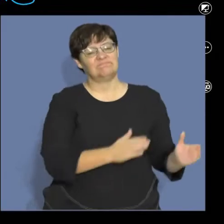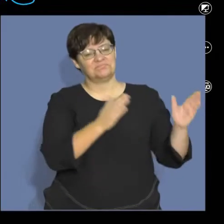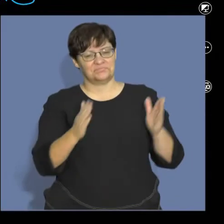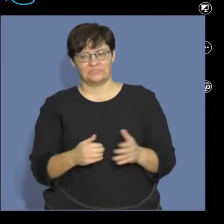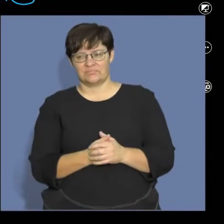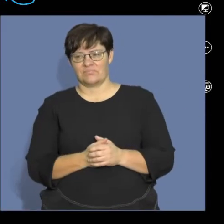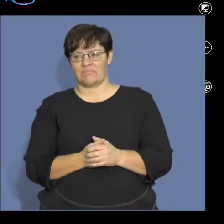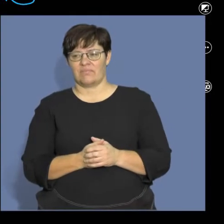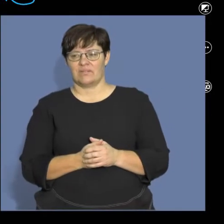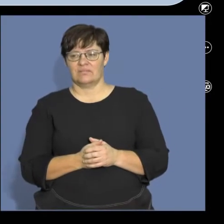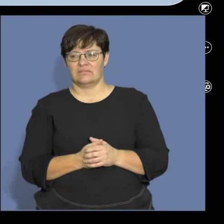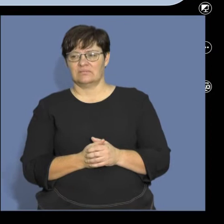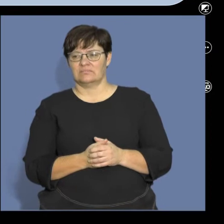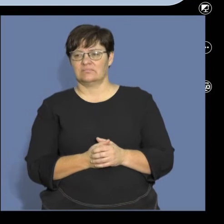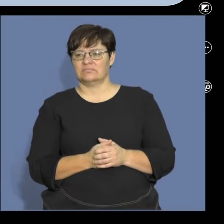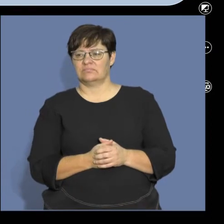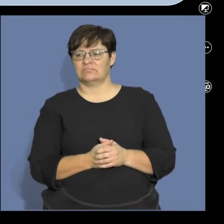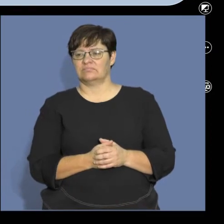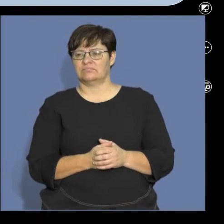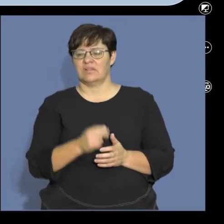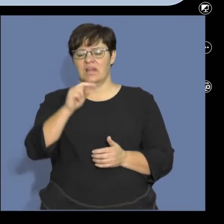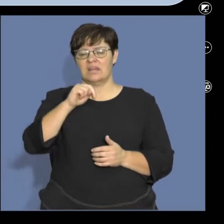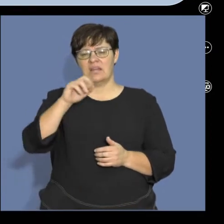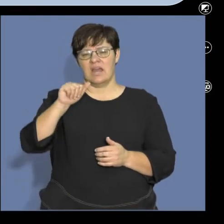Let's move on now to natality.